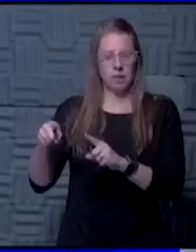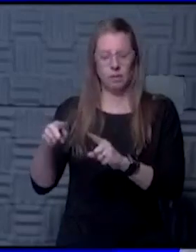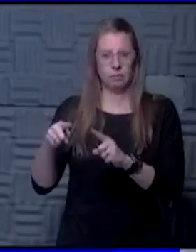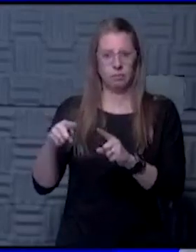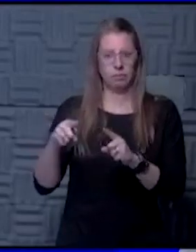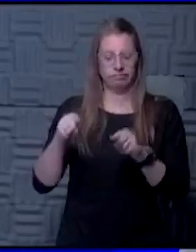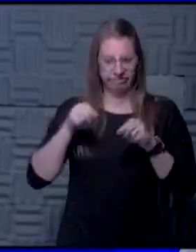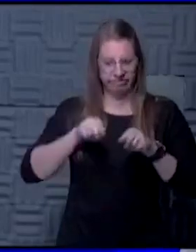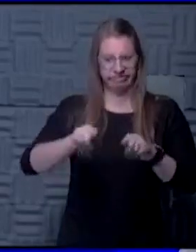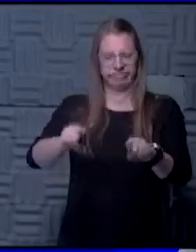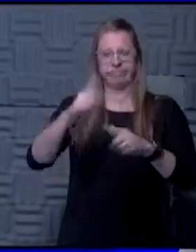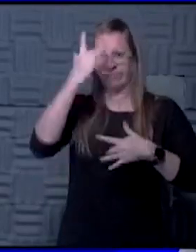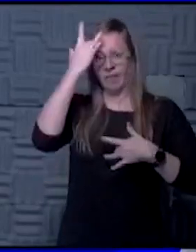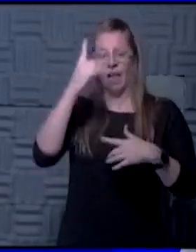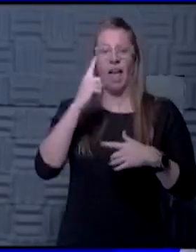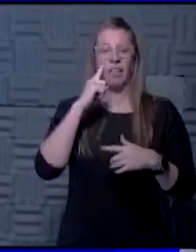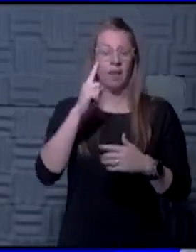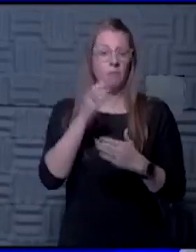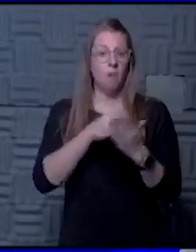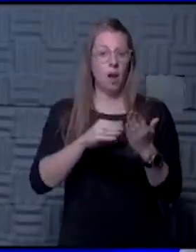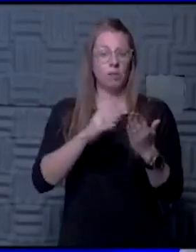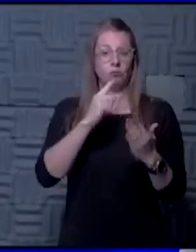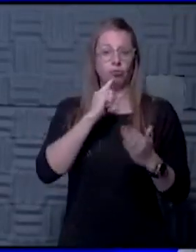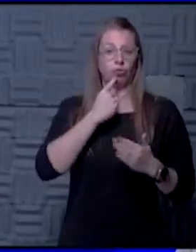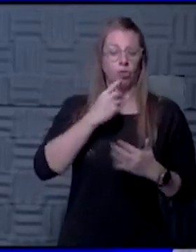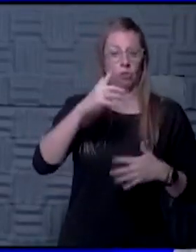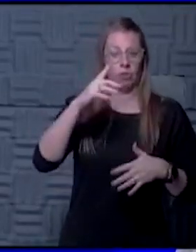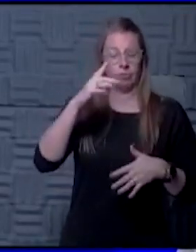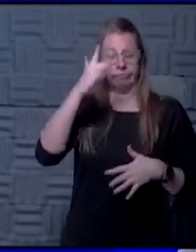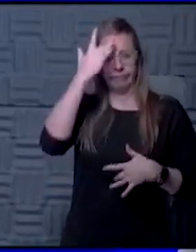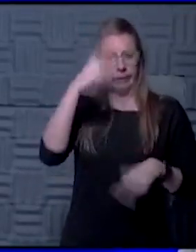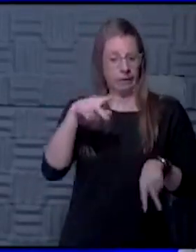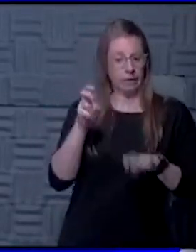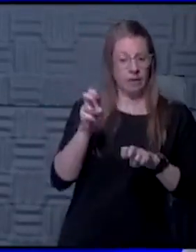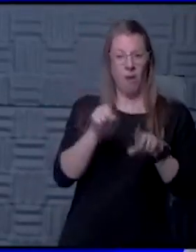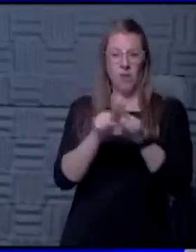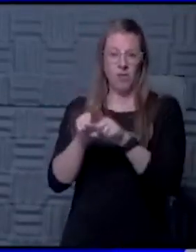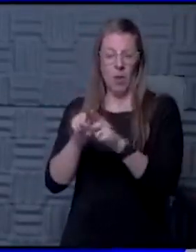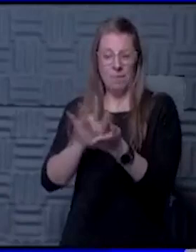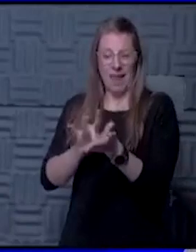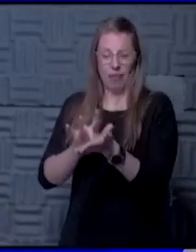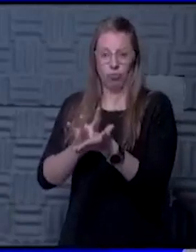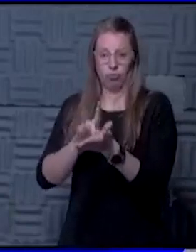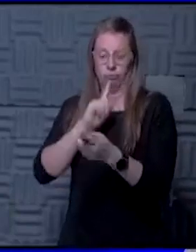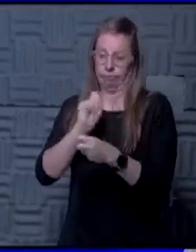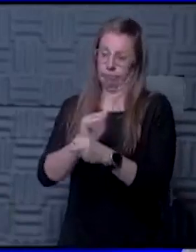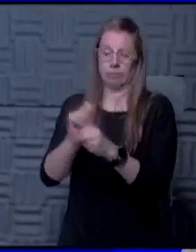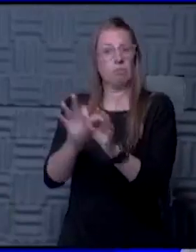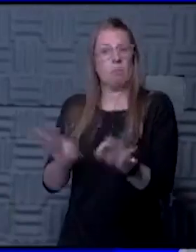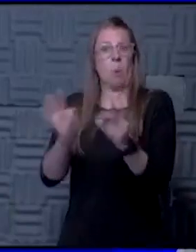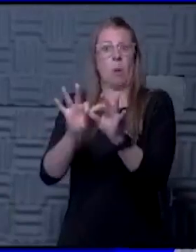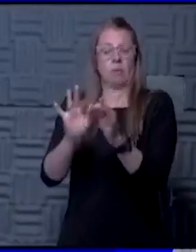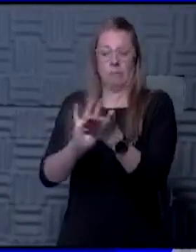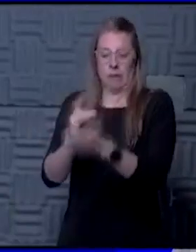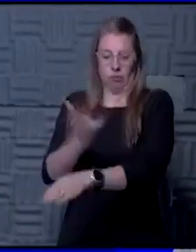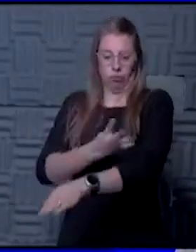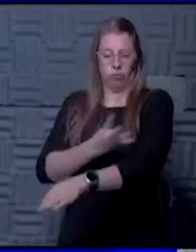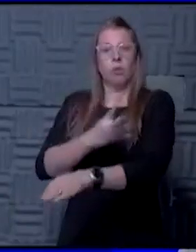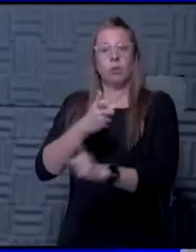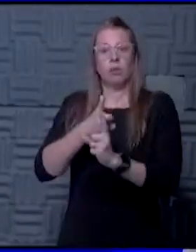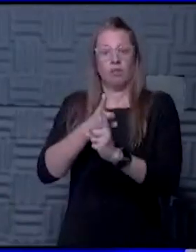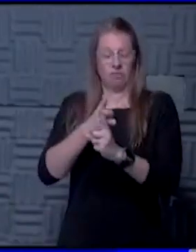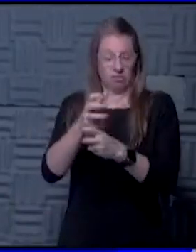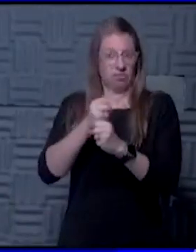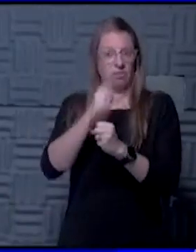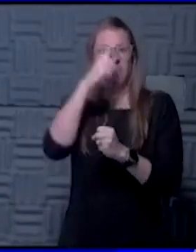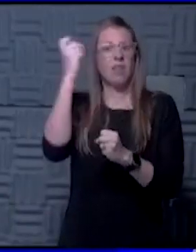Part of that is due to the critical illness, but I think part of that is also due to the medications, the critical medications that she was able to get because we don't have